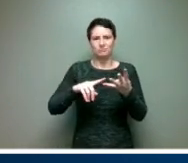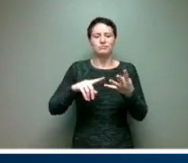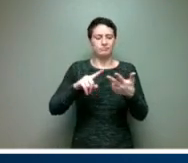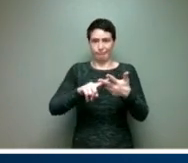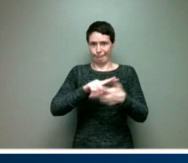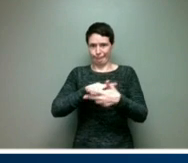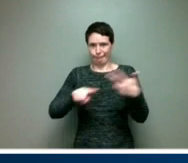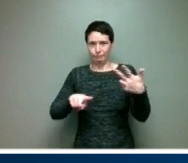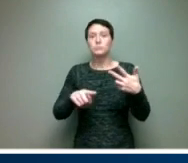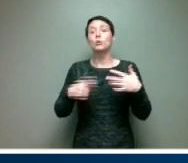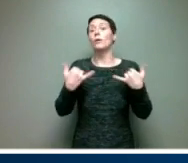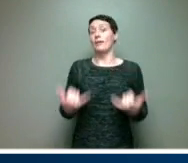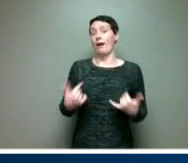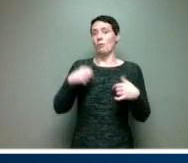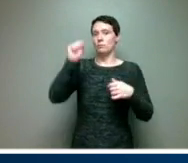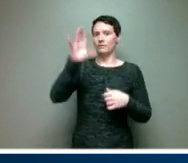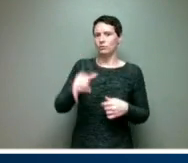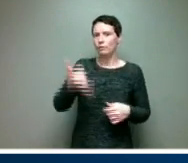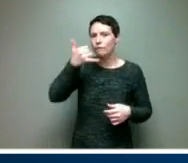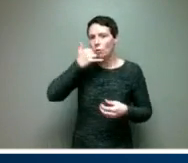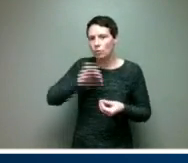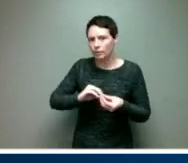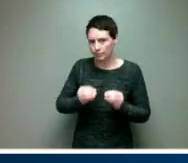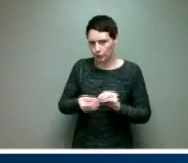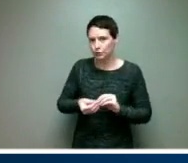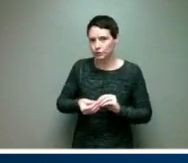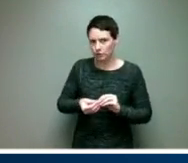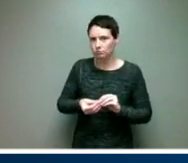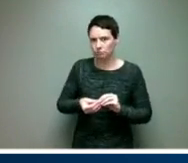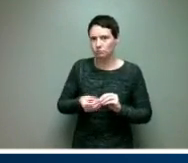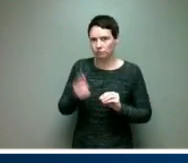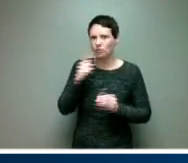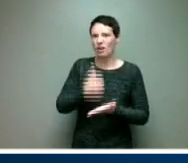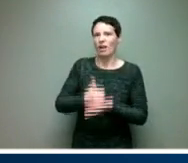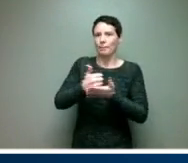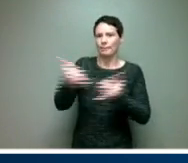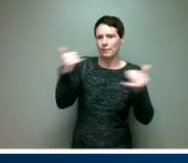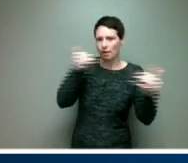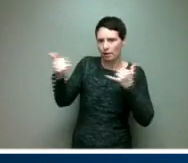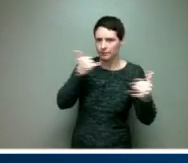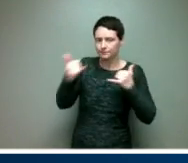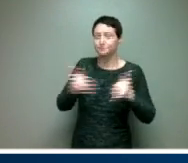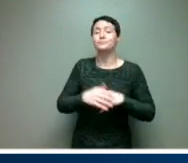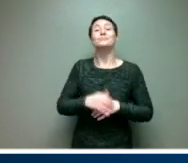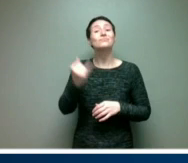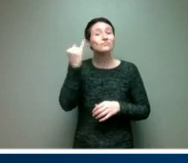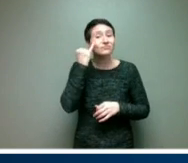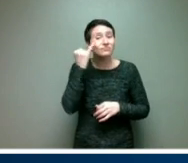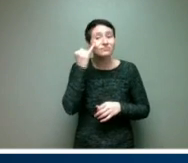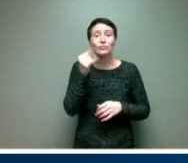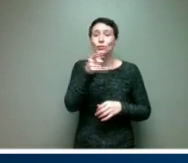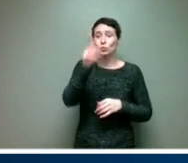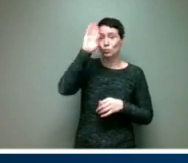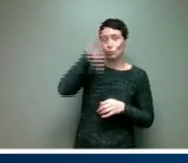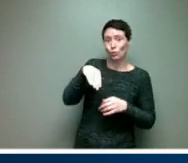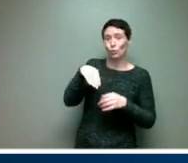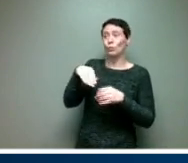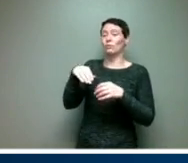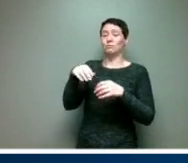those numbers. If you have a neighbor or someone in